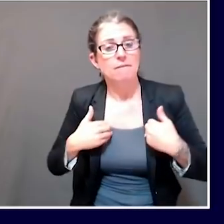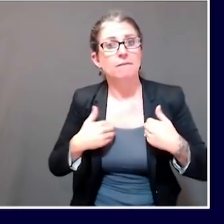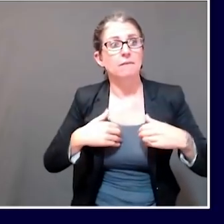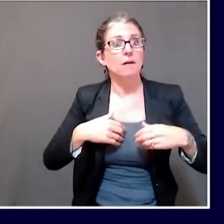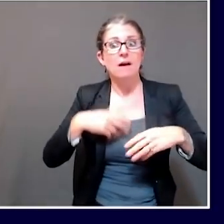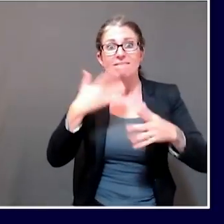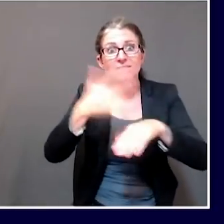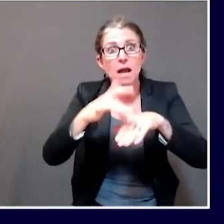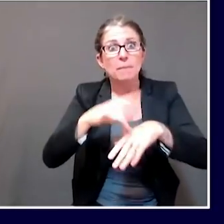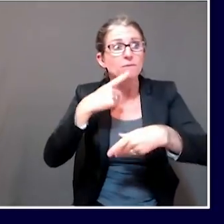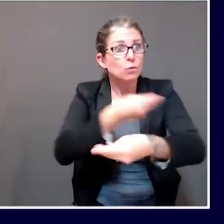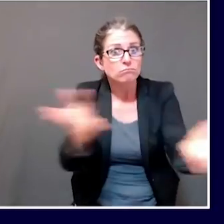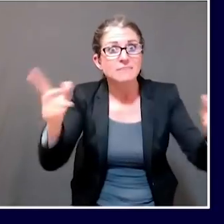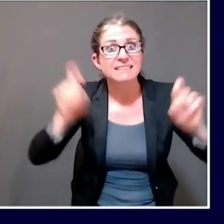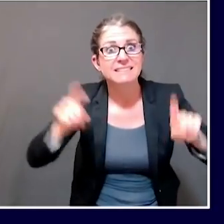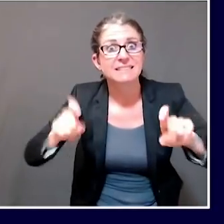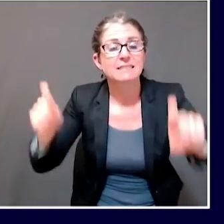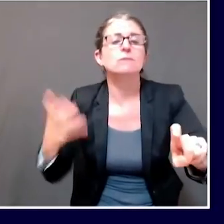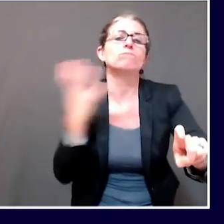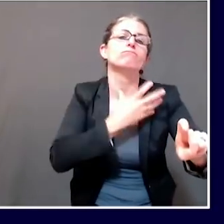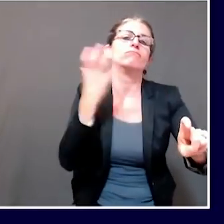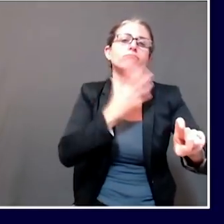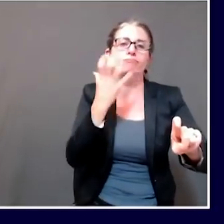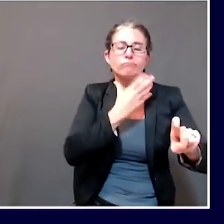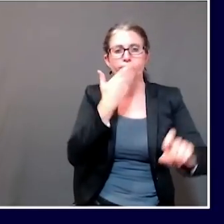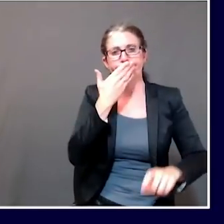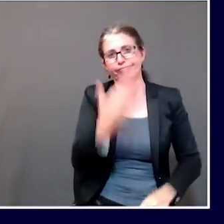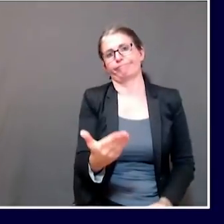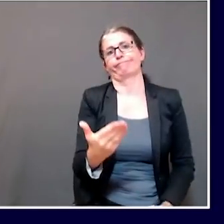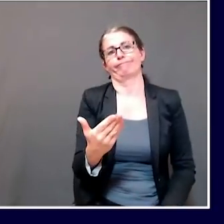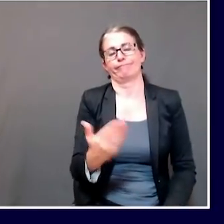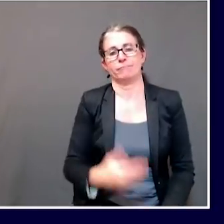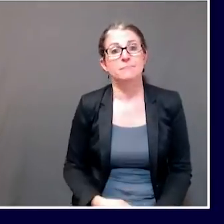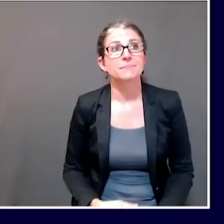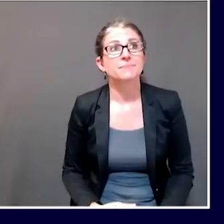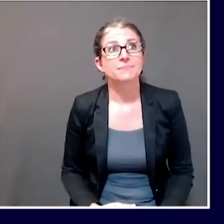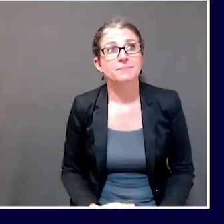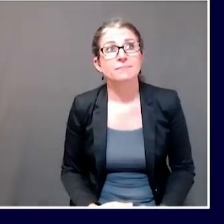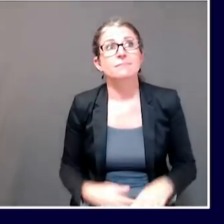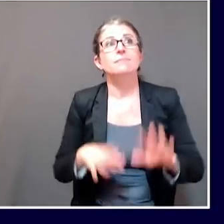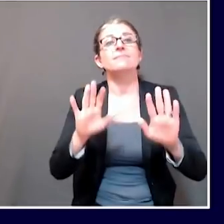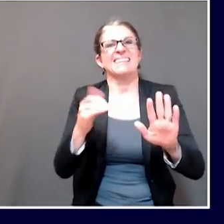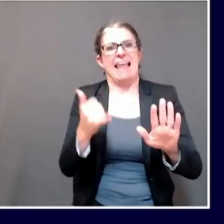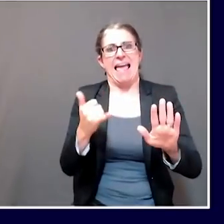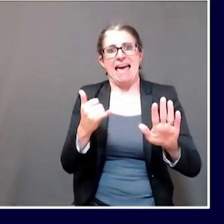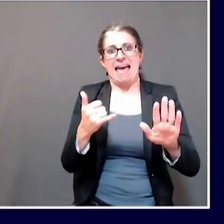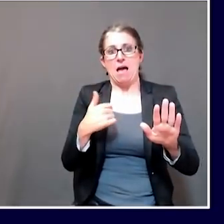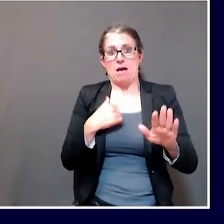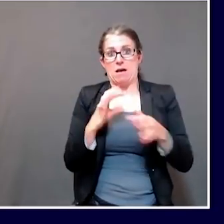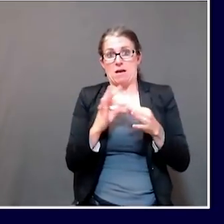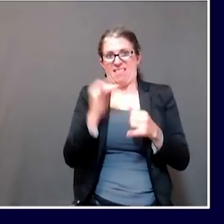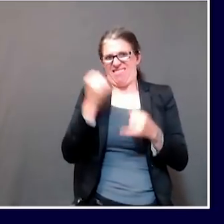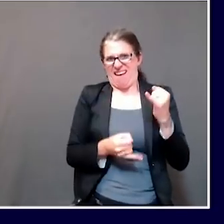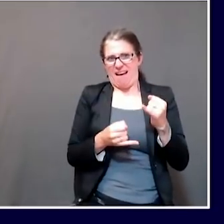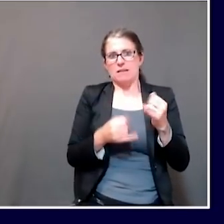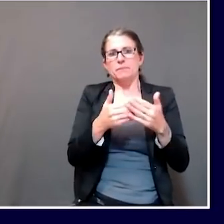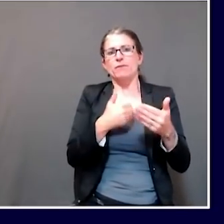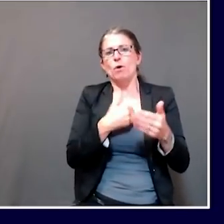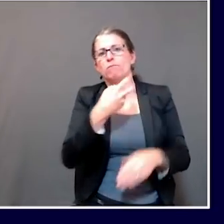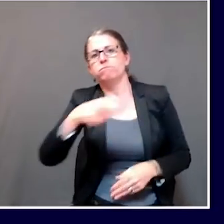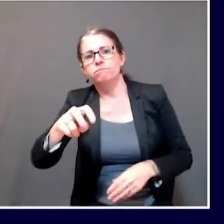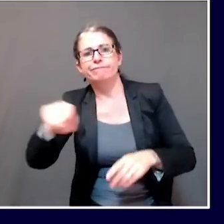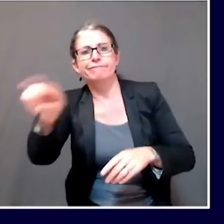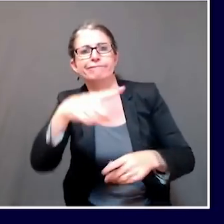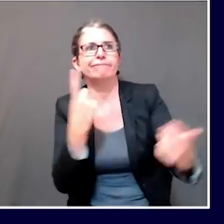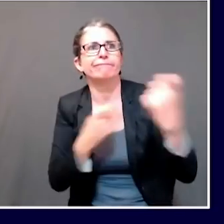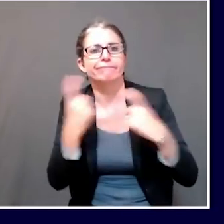Before we turn to questions, I'd like to take a second to take stock of where things stand in Maine right now and